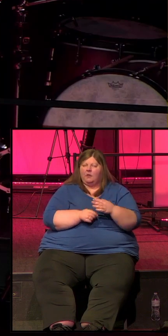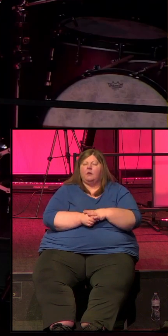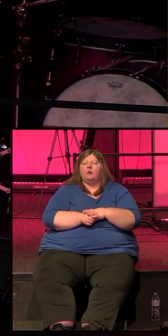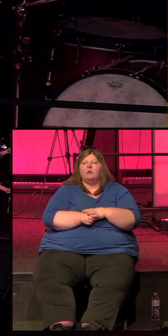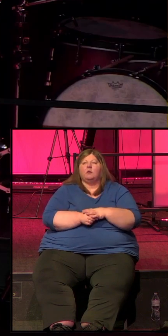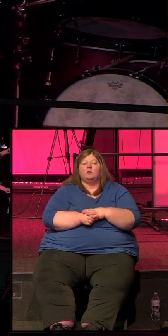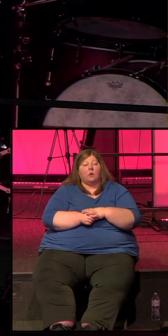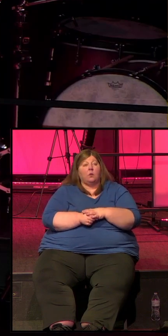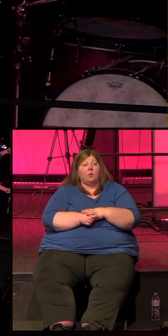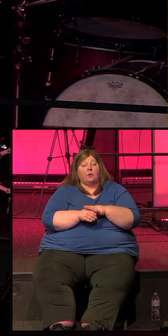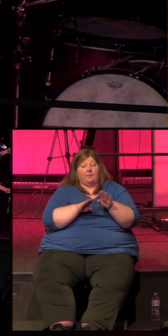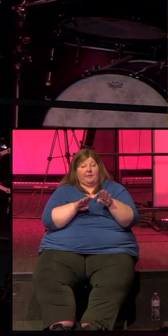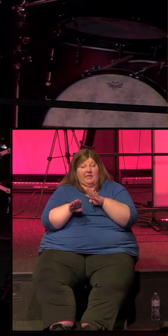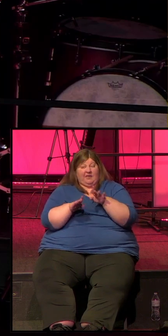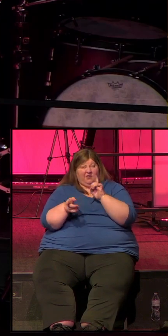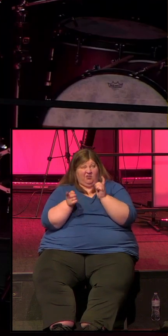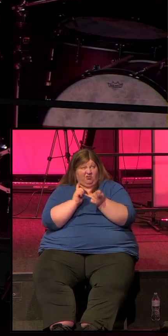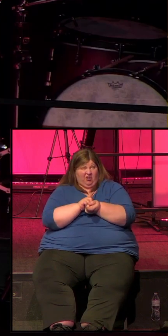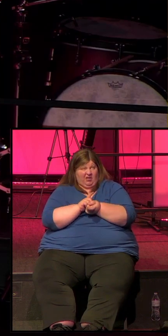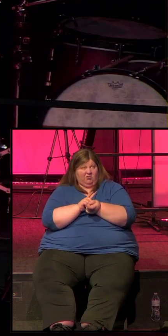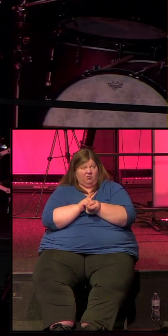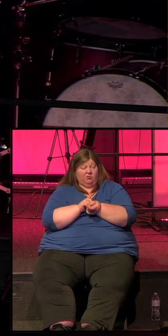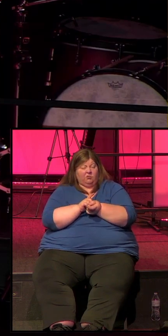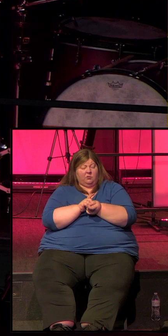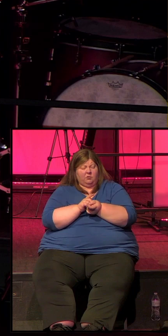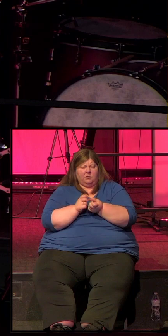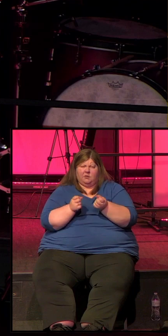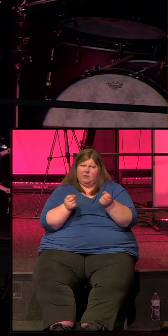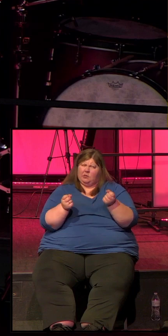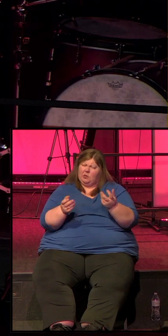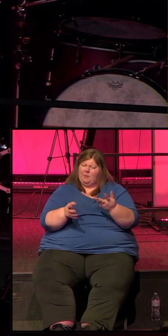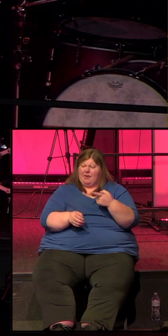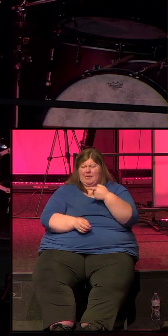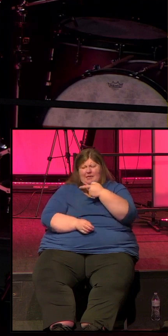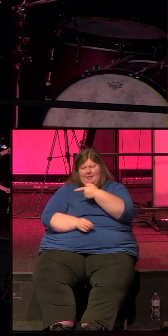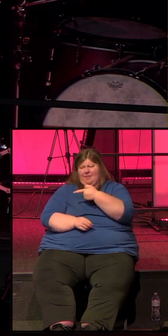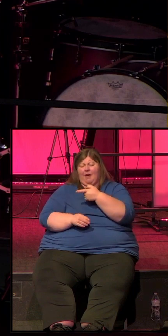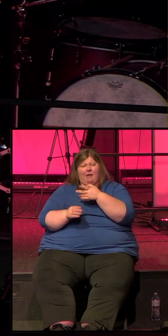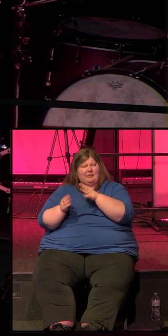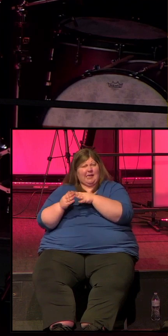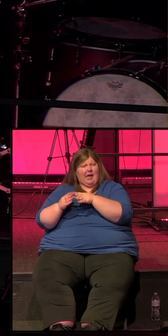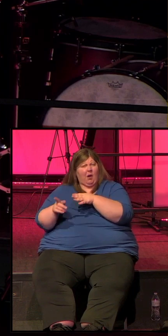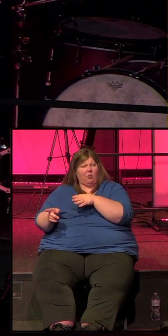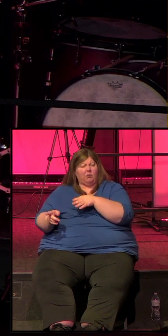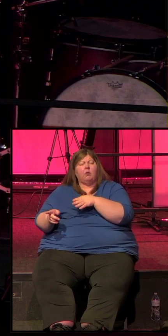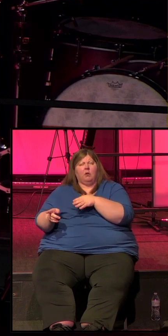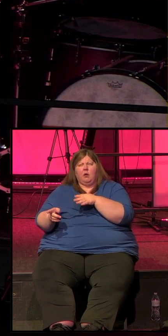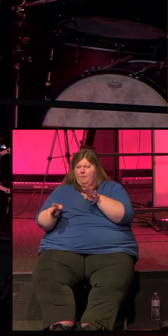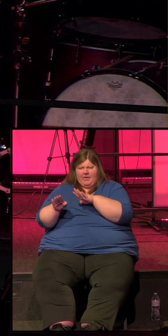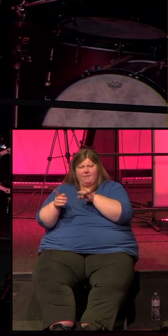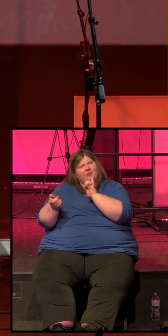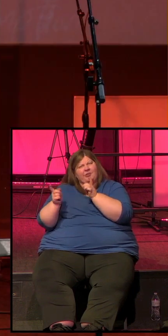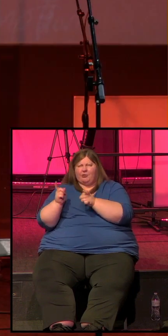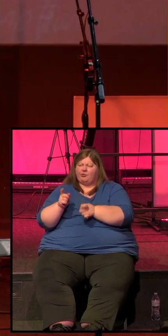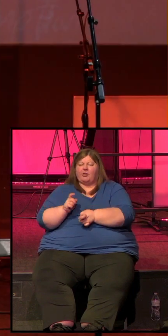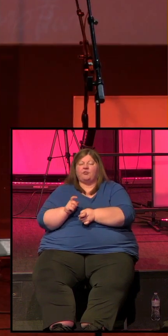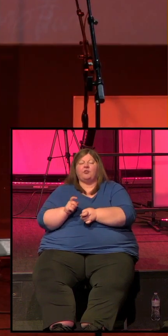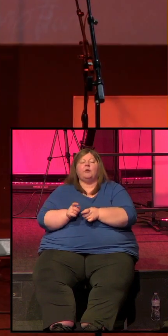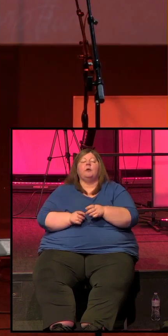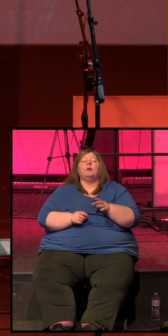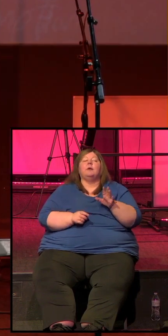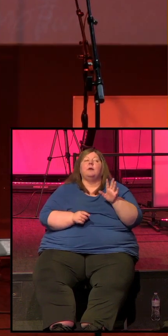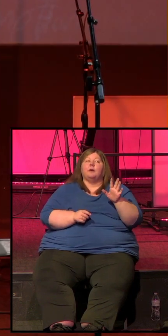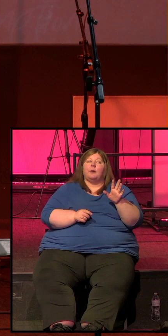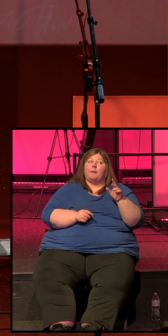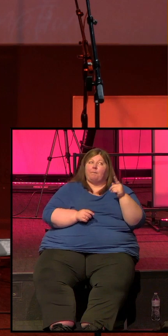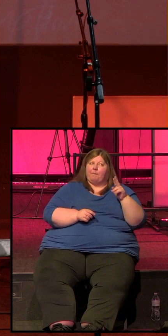behavior modification. That's what so many people in Colossae are thinking about. And Paul is writing, but it begins to shift. Colossians